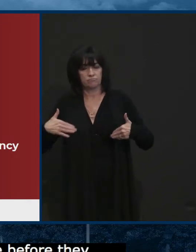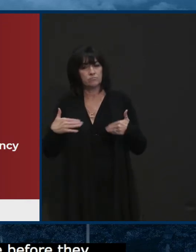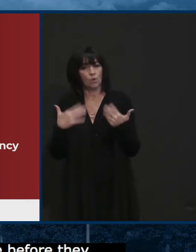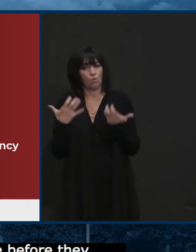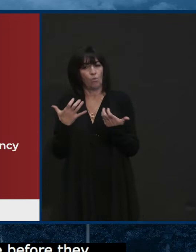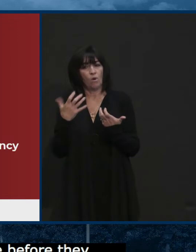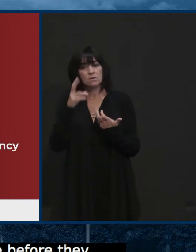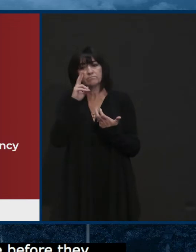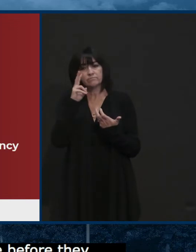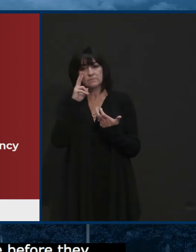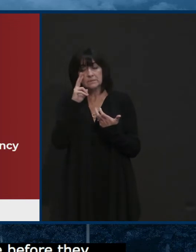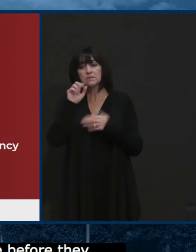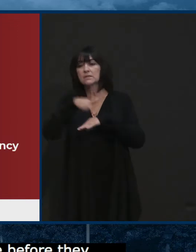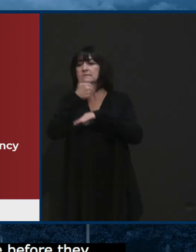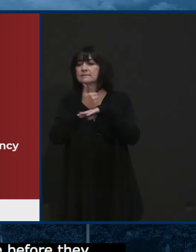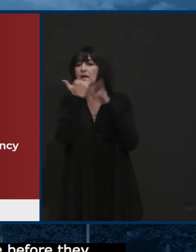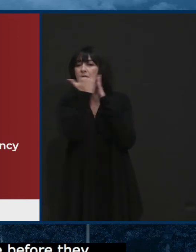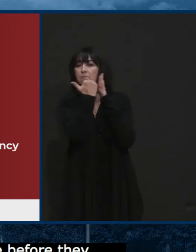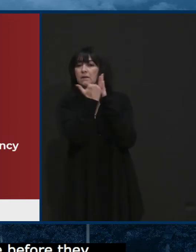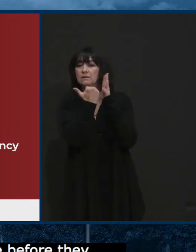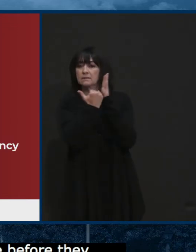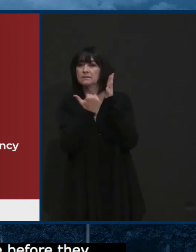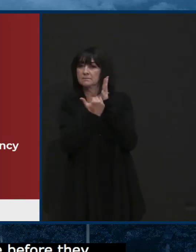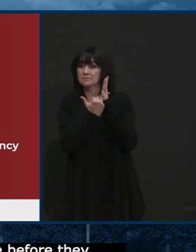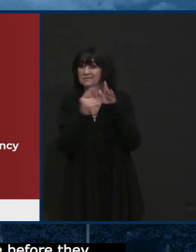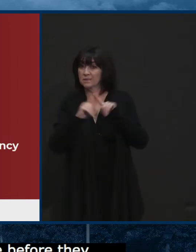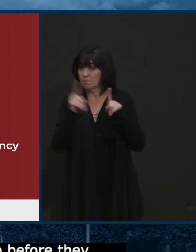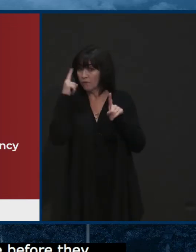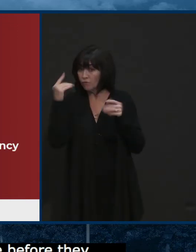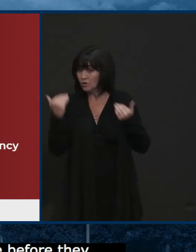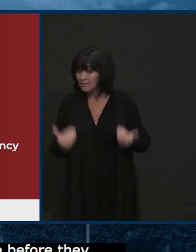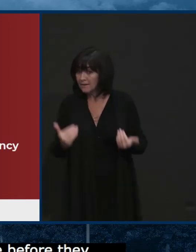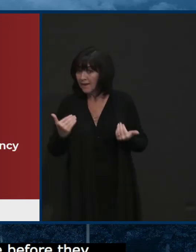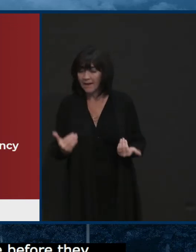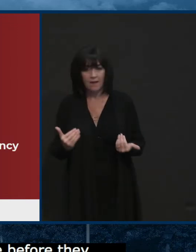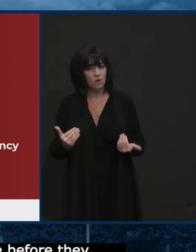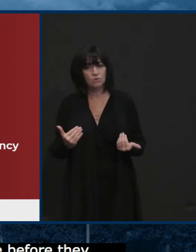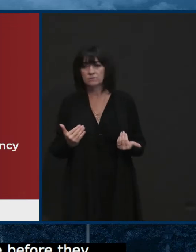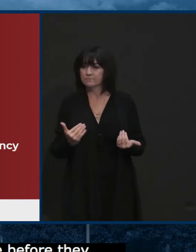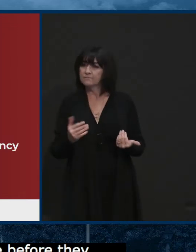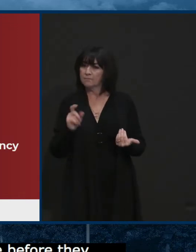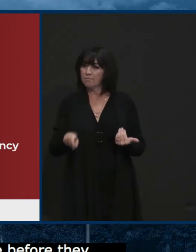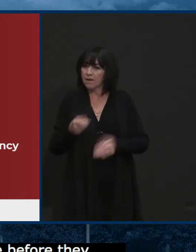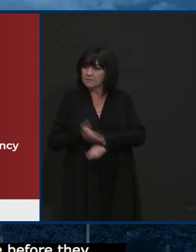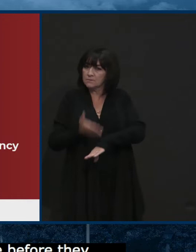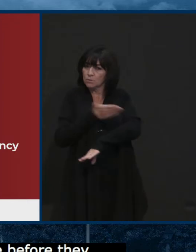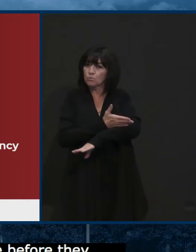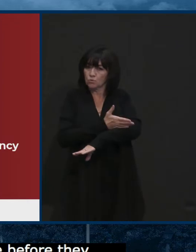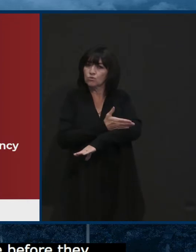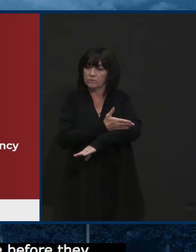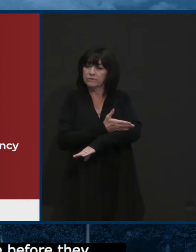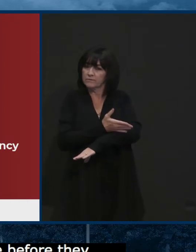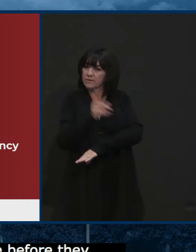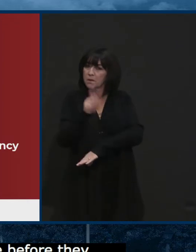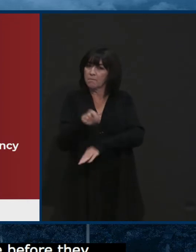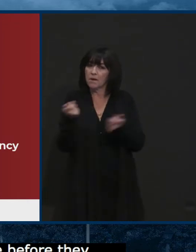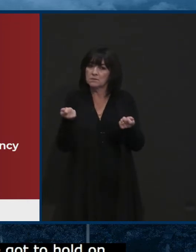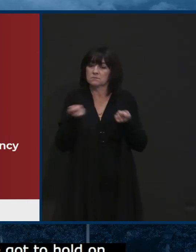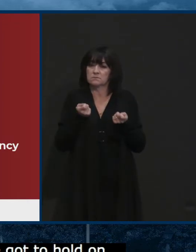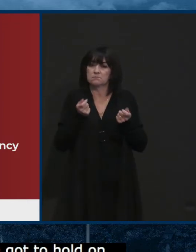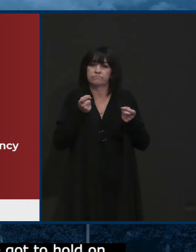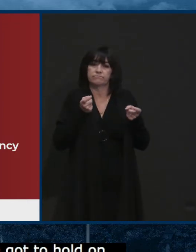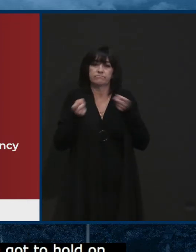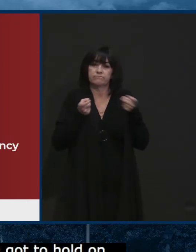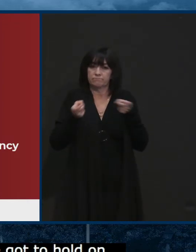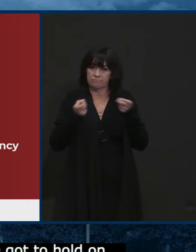you mentioned. But in the meantime, we got to hold on. We've got to do better than we're doing. We've got to tighten things up. Again, we've been saying this